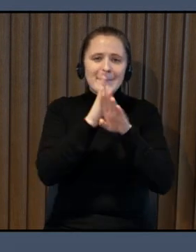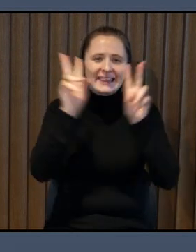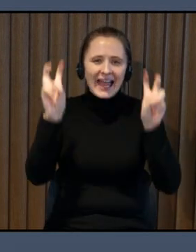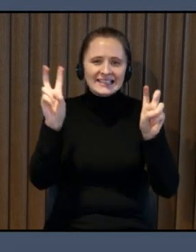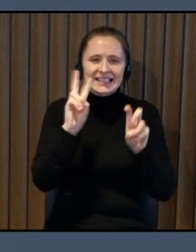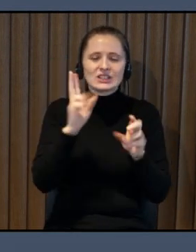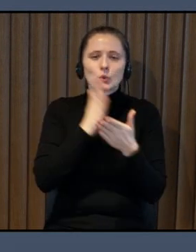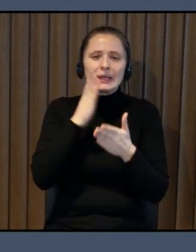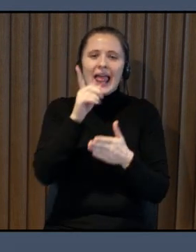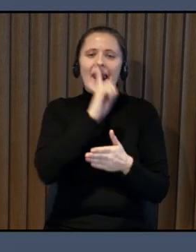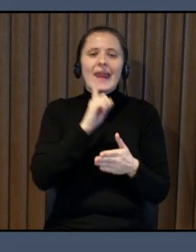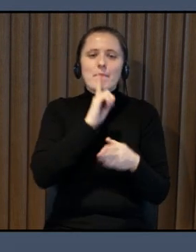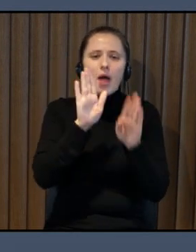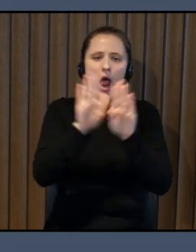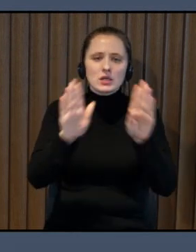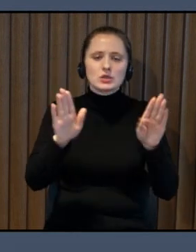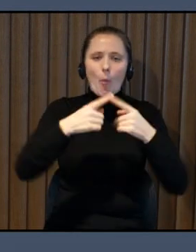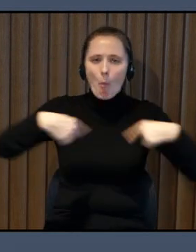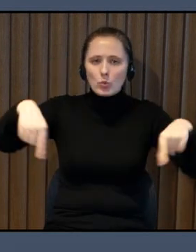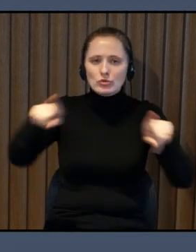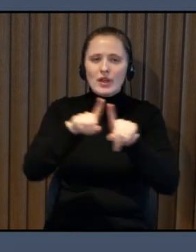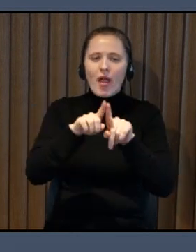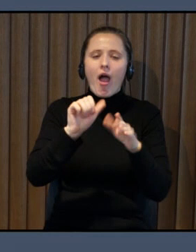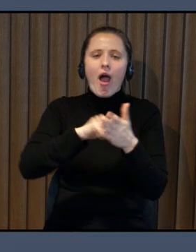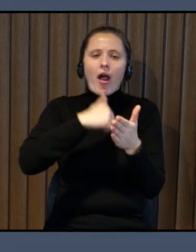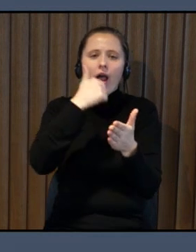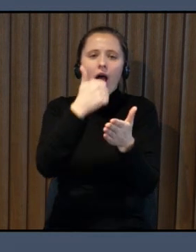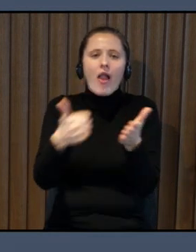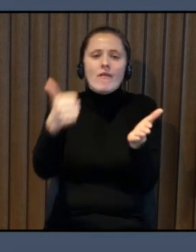In the personal exhibition GAP, which happened in